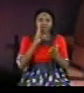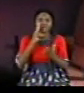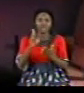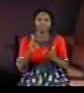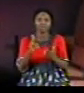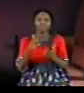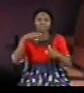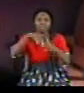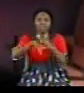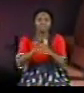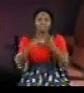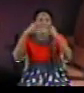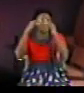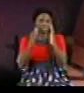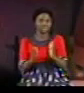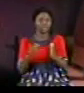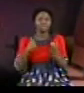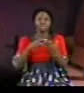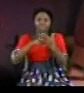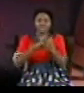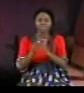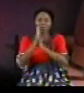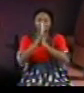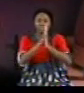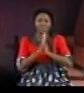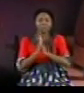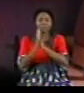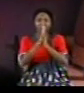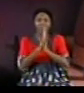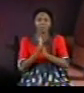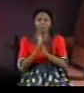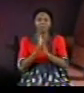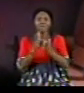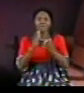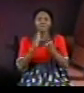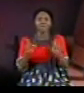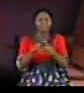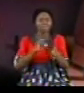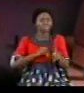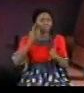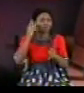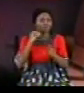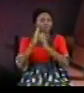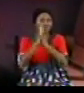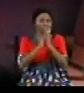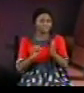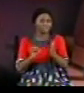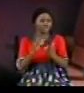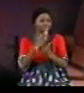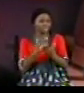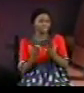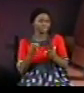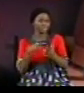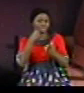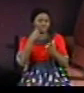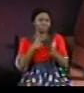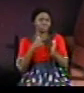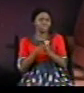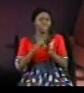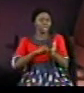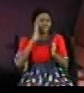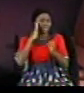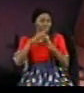enter house, we started praying. As I was praying, something told me that I should open my